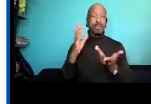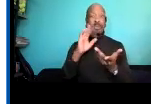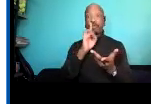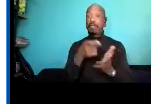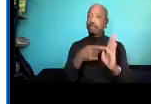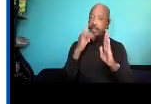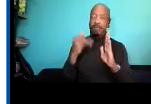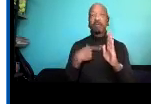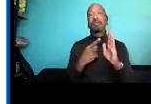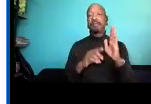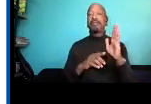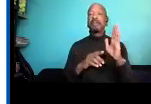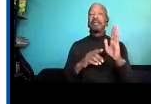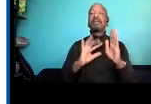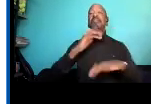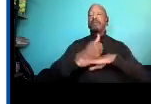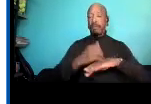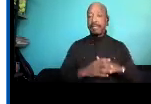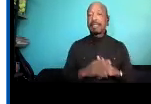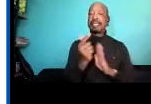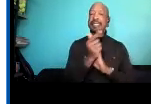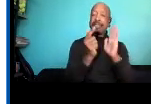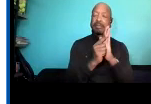entity. So that's just something to consider as well.